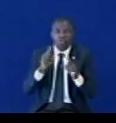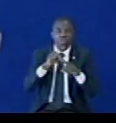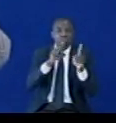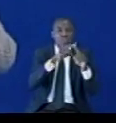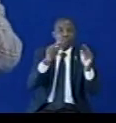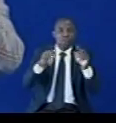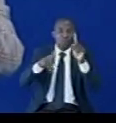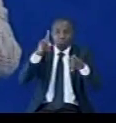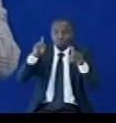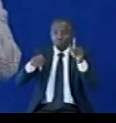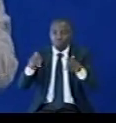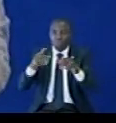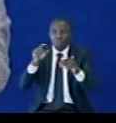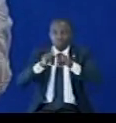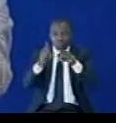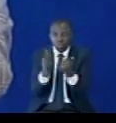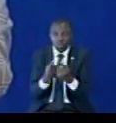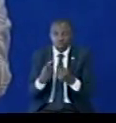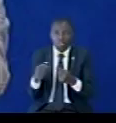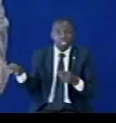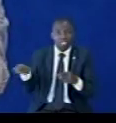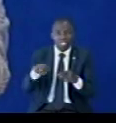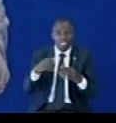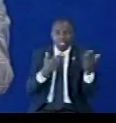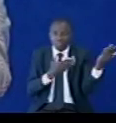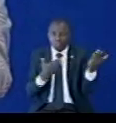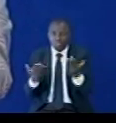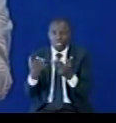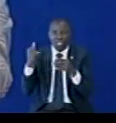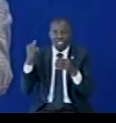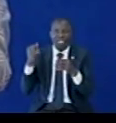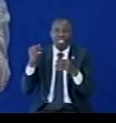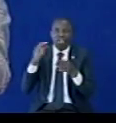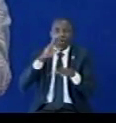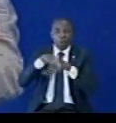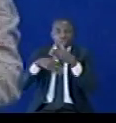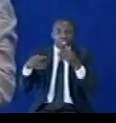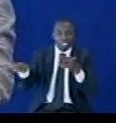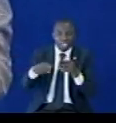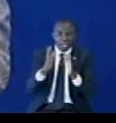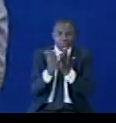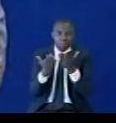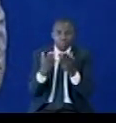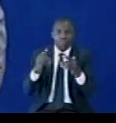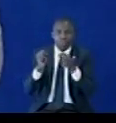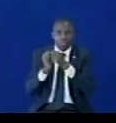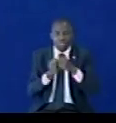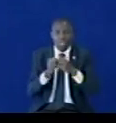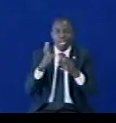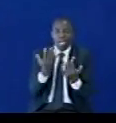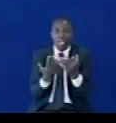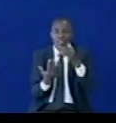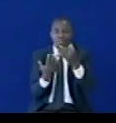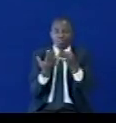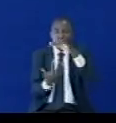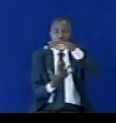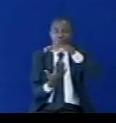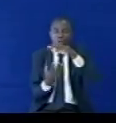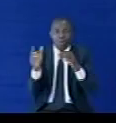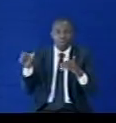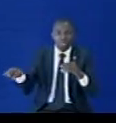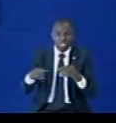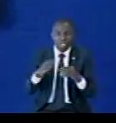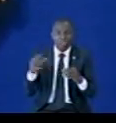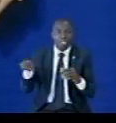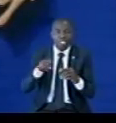doing evil. They brought their books together and they bunched them before all men, and they counted